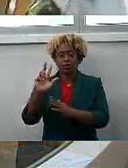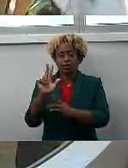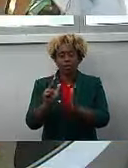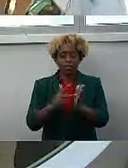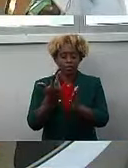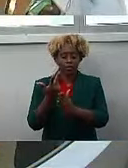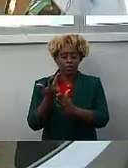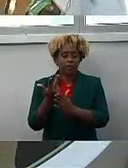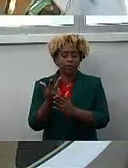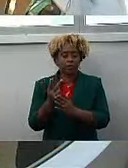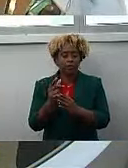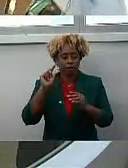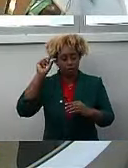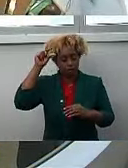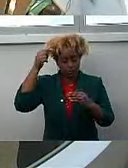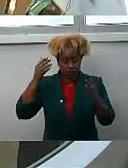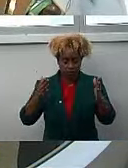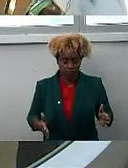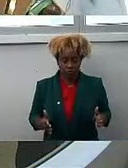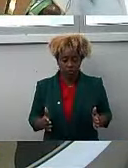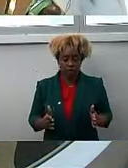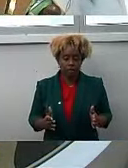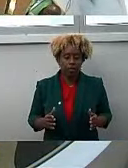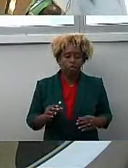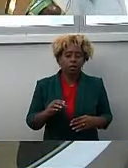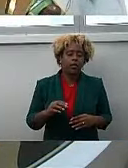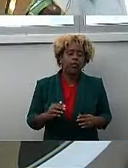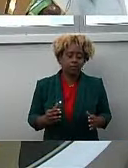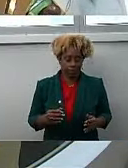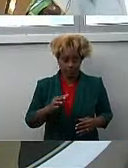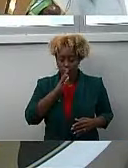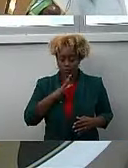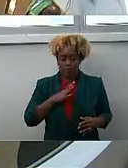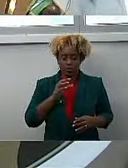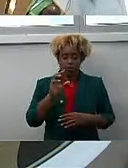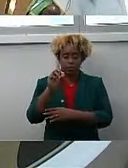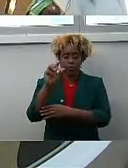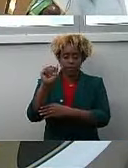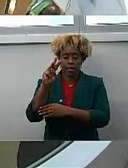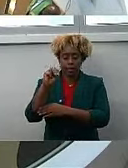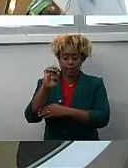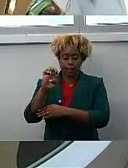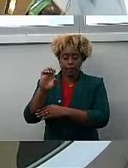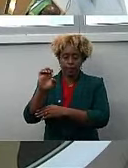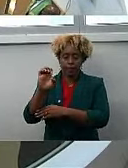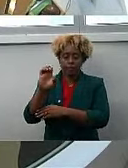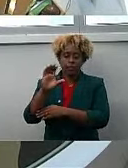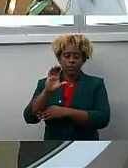Governor General Dame Cecile F. E. F. La Grenade.